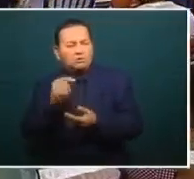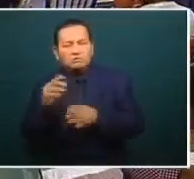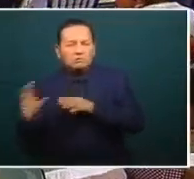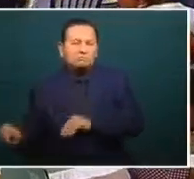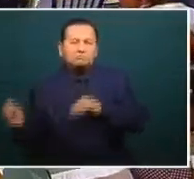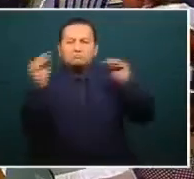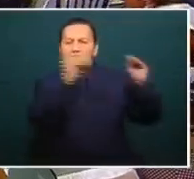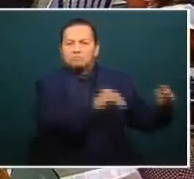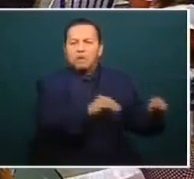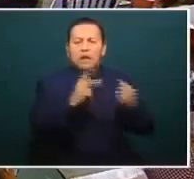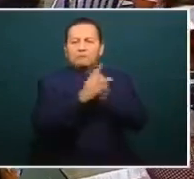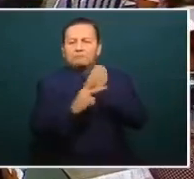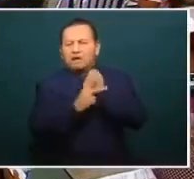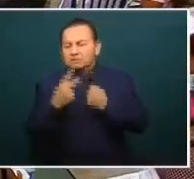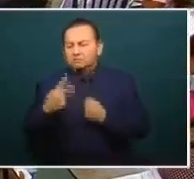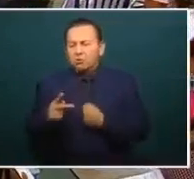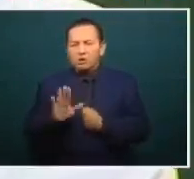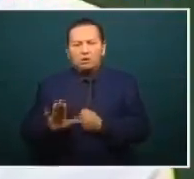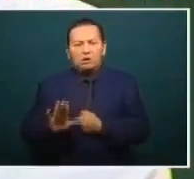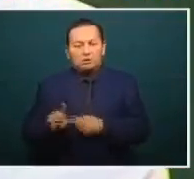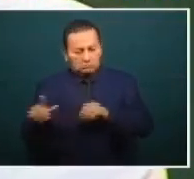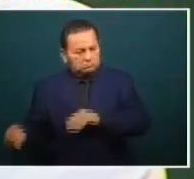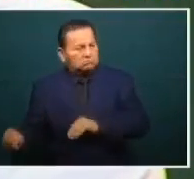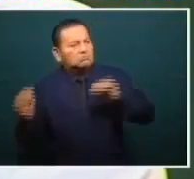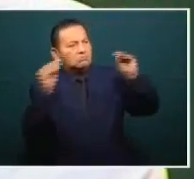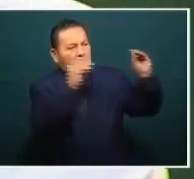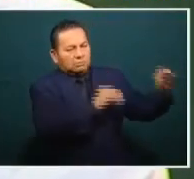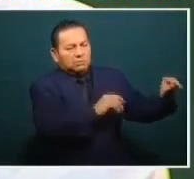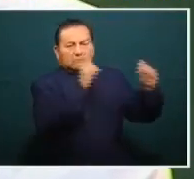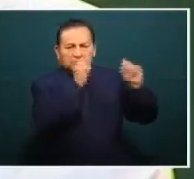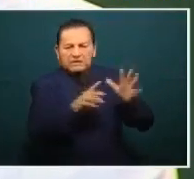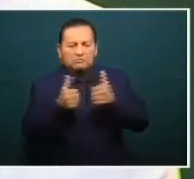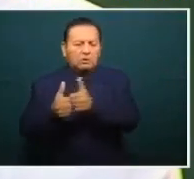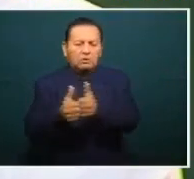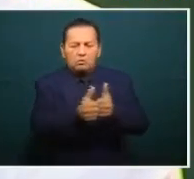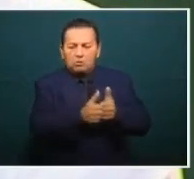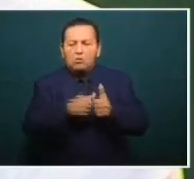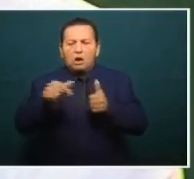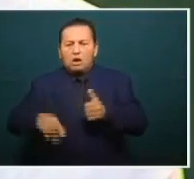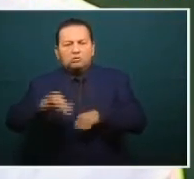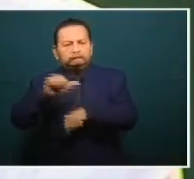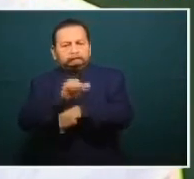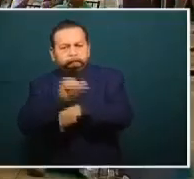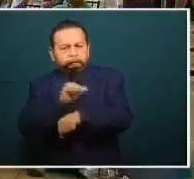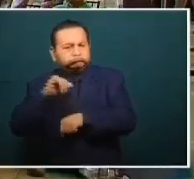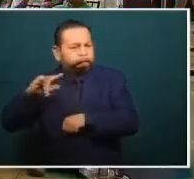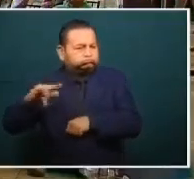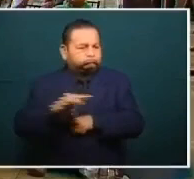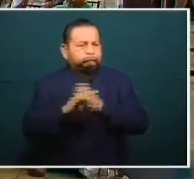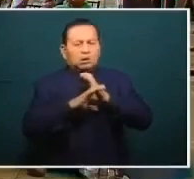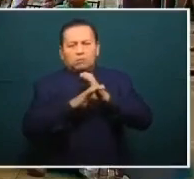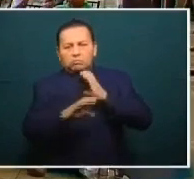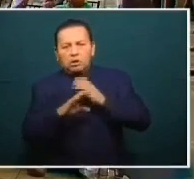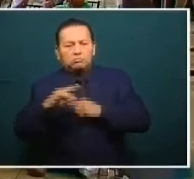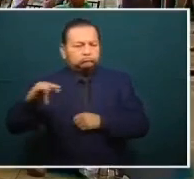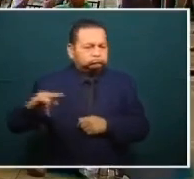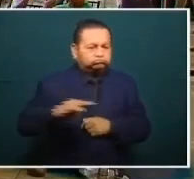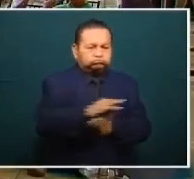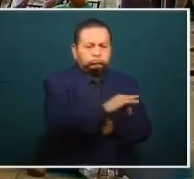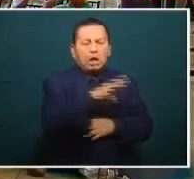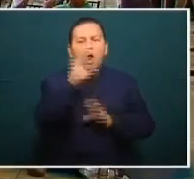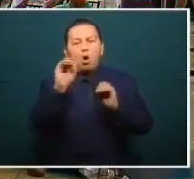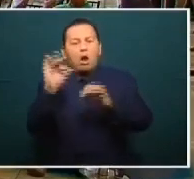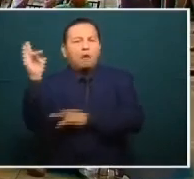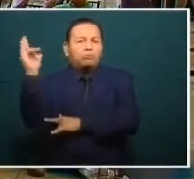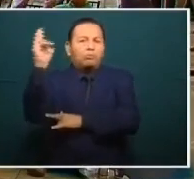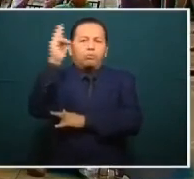a sus to lugares de accompany origen, them, many back por tierra, to their lands of origin, por